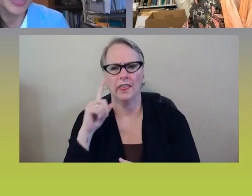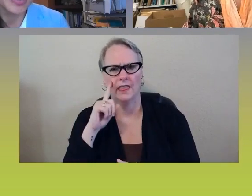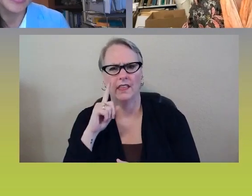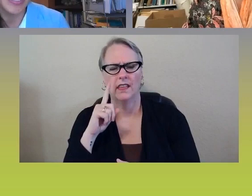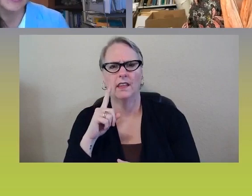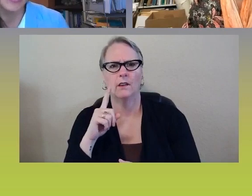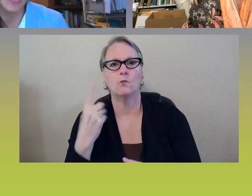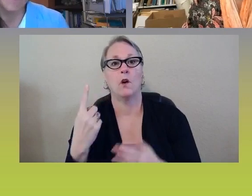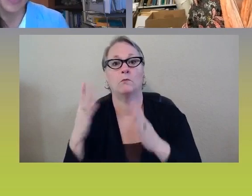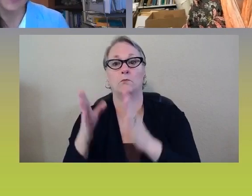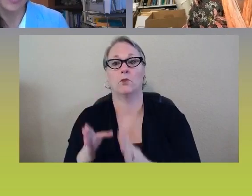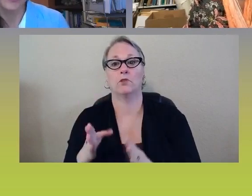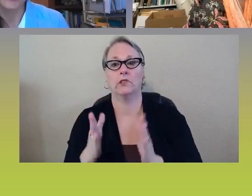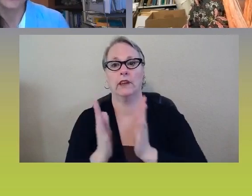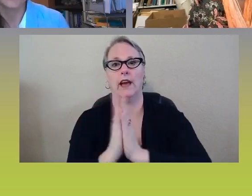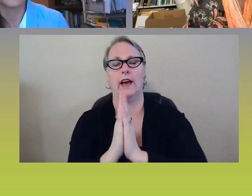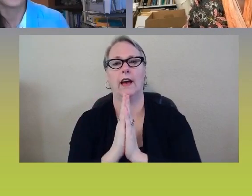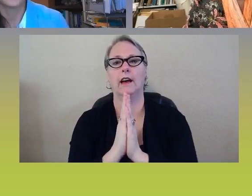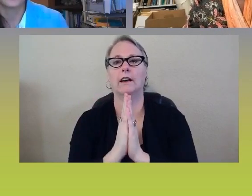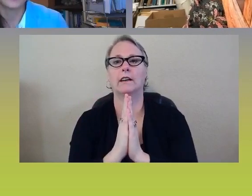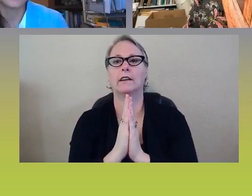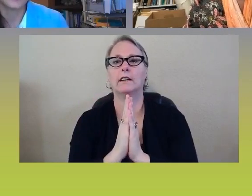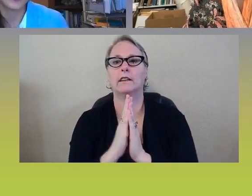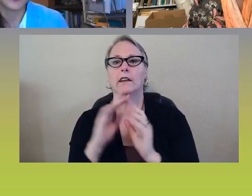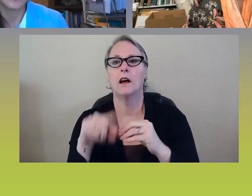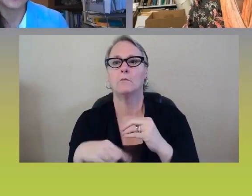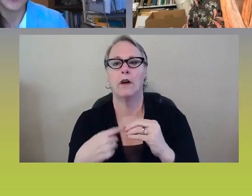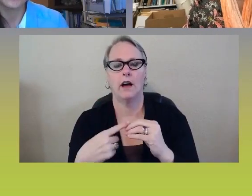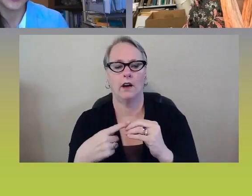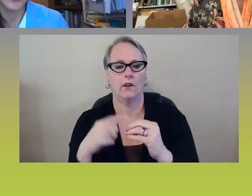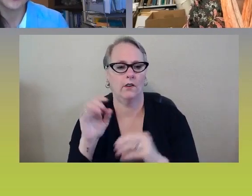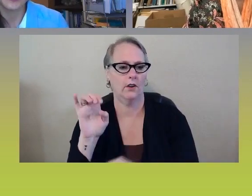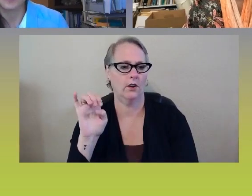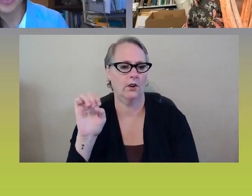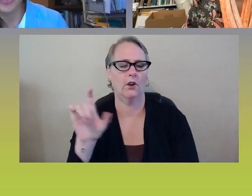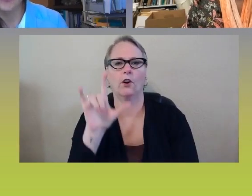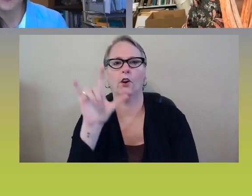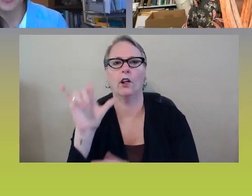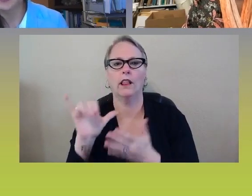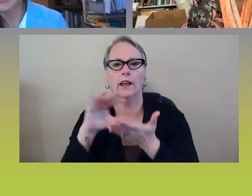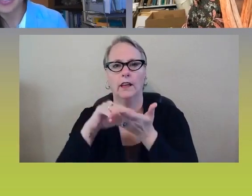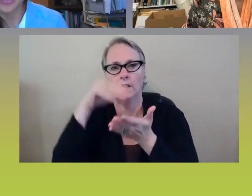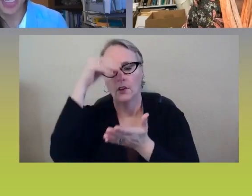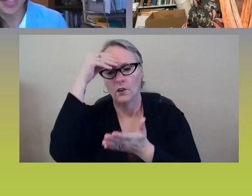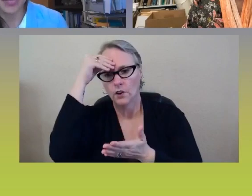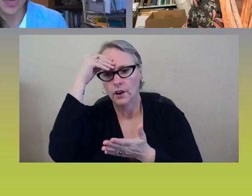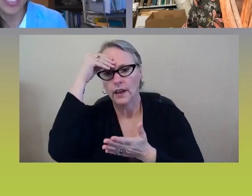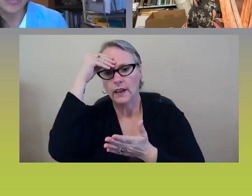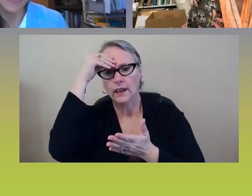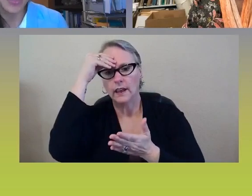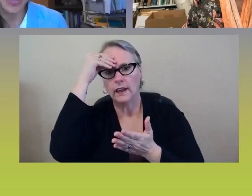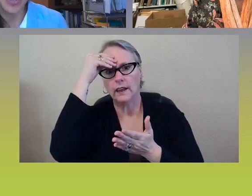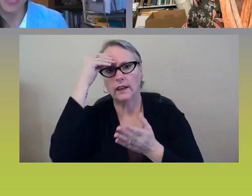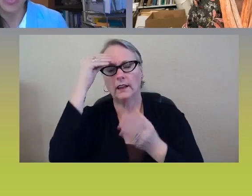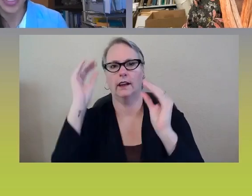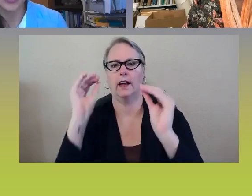one person is asking about early learning educator planning for this kind of outdoor